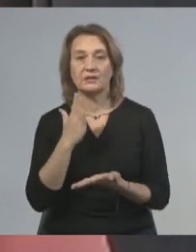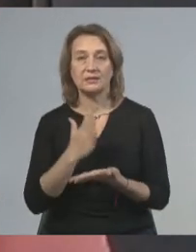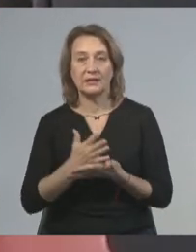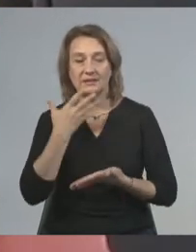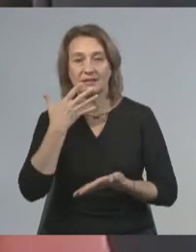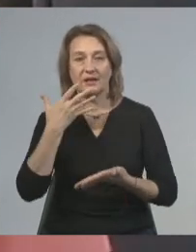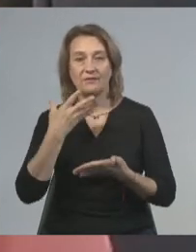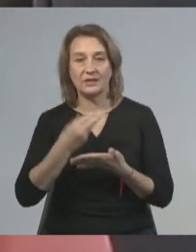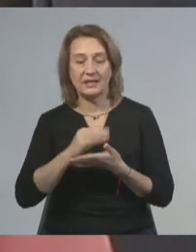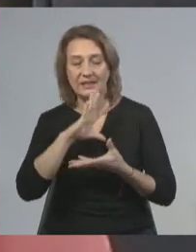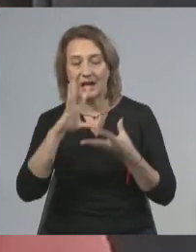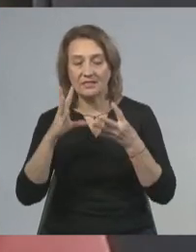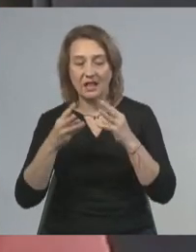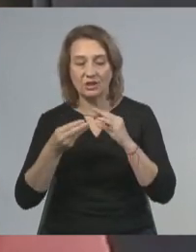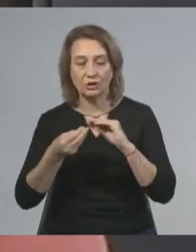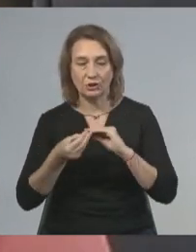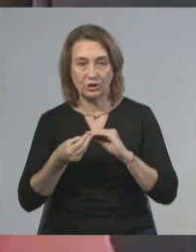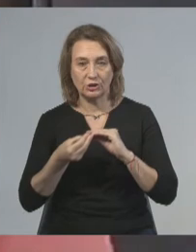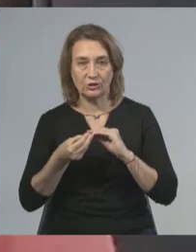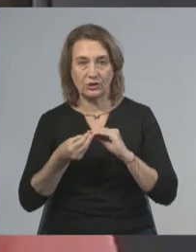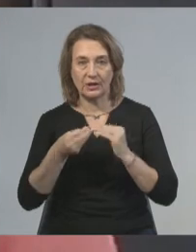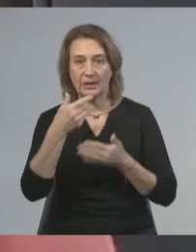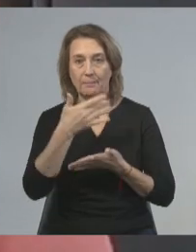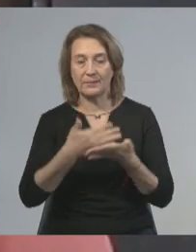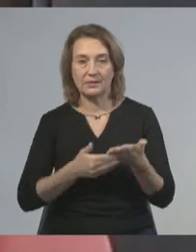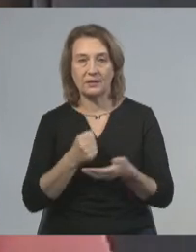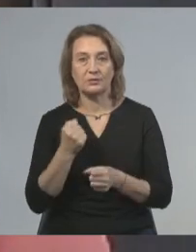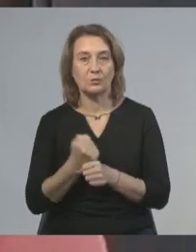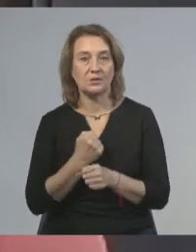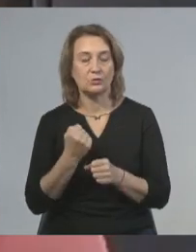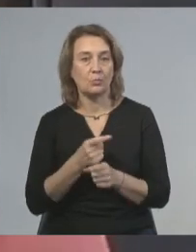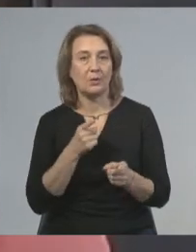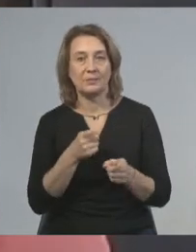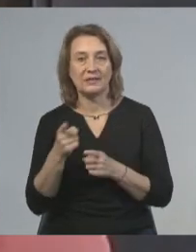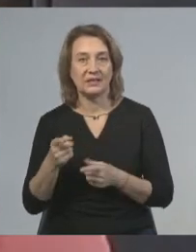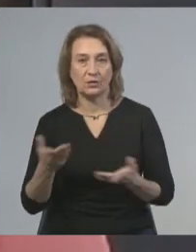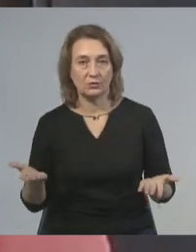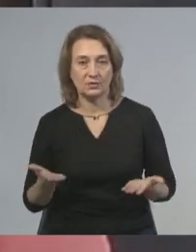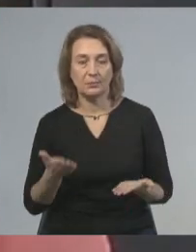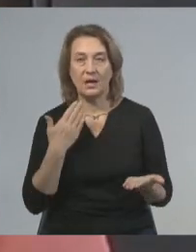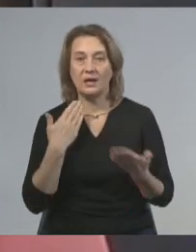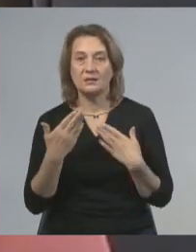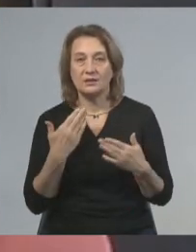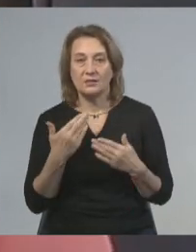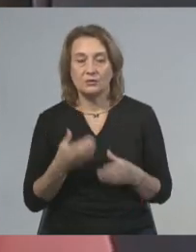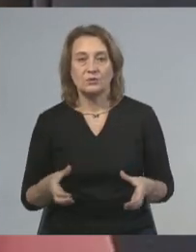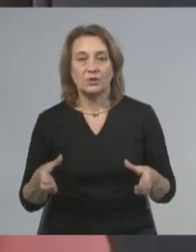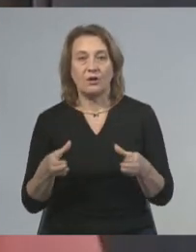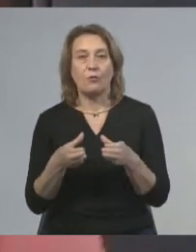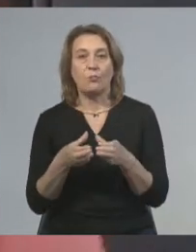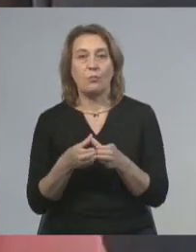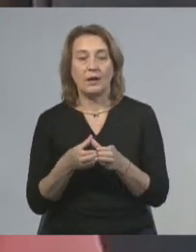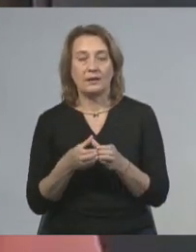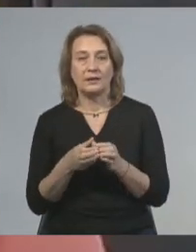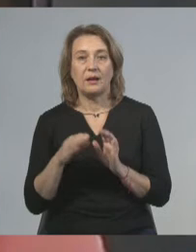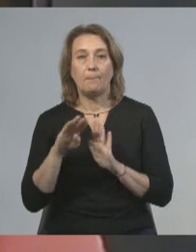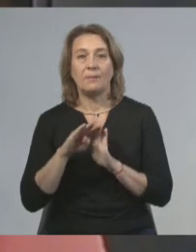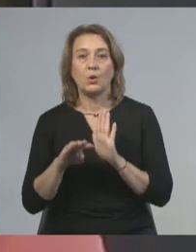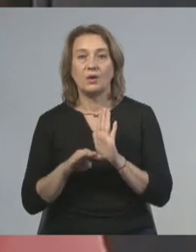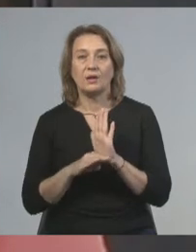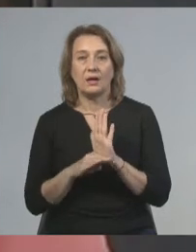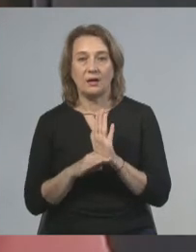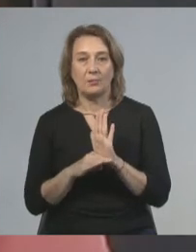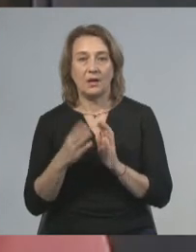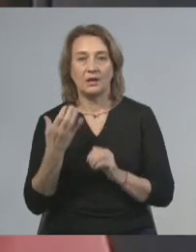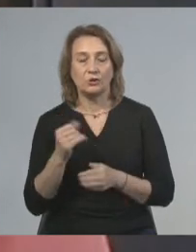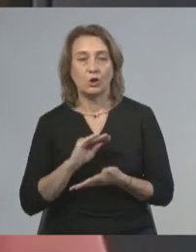that we also have our own analytical materials which we publish just because we think so